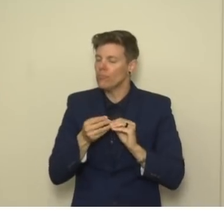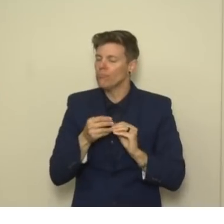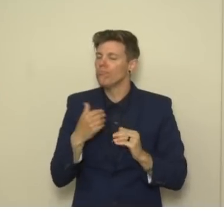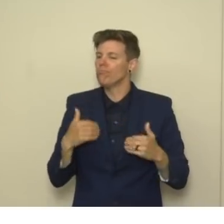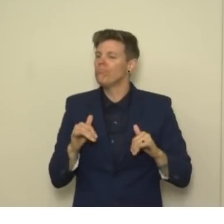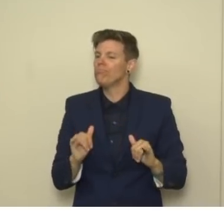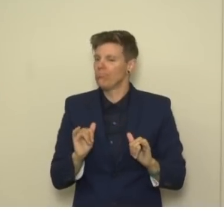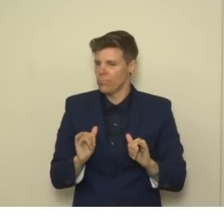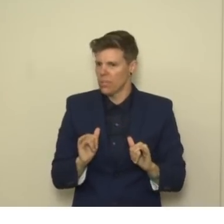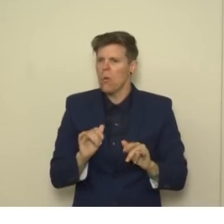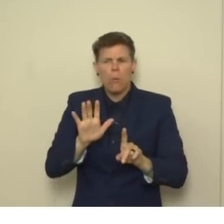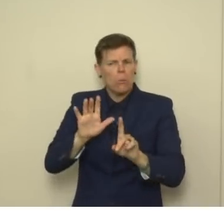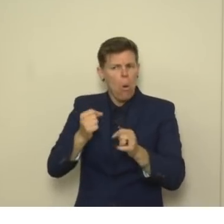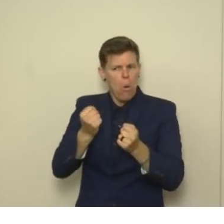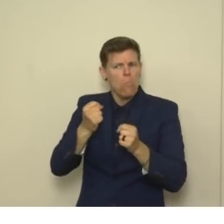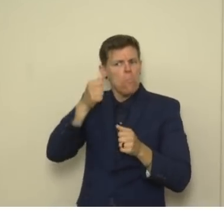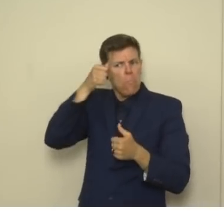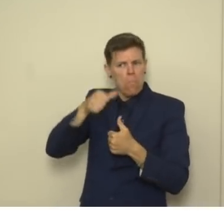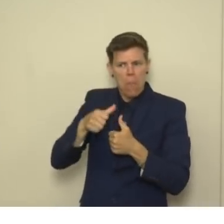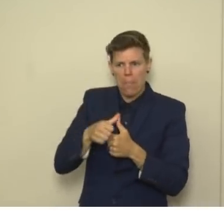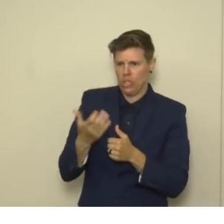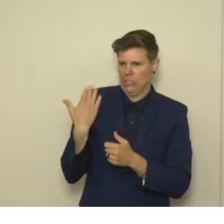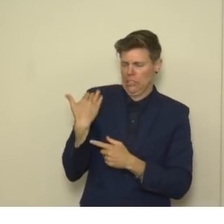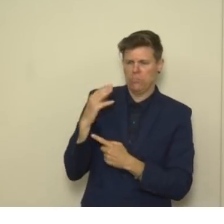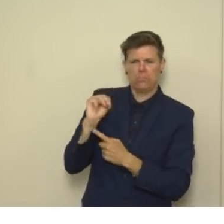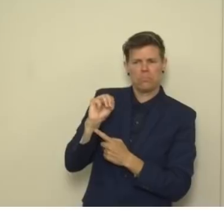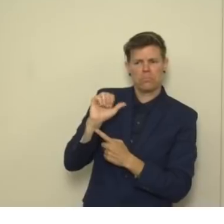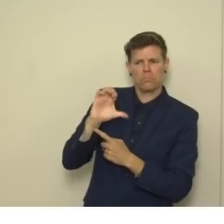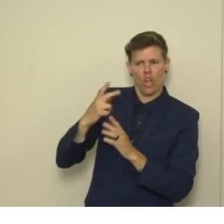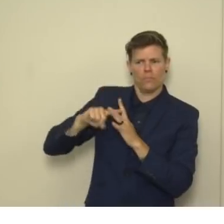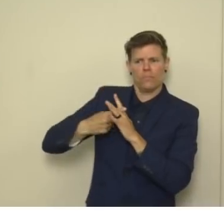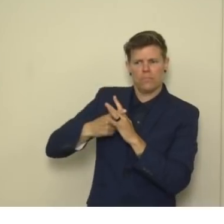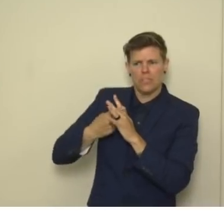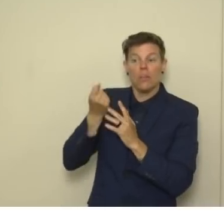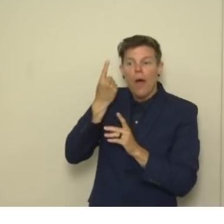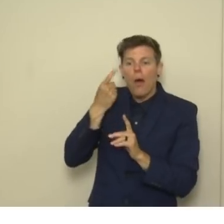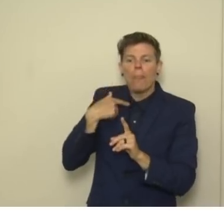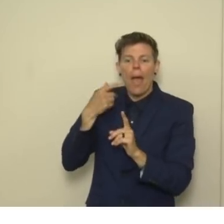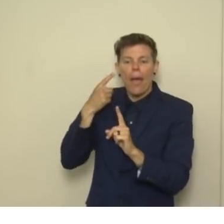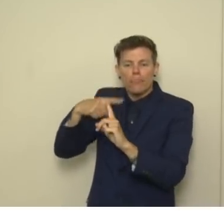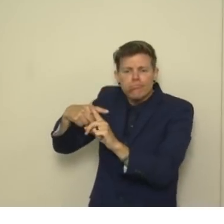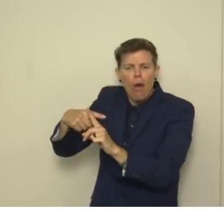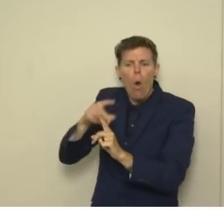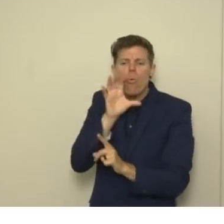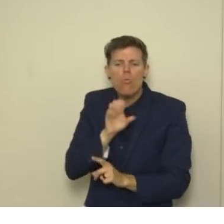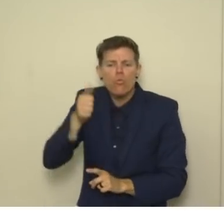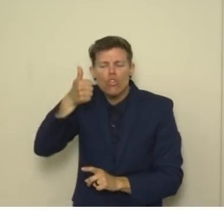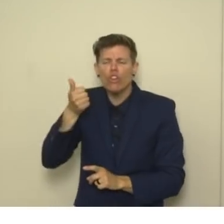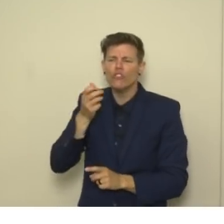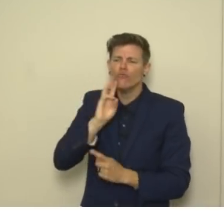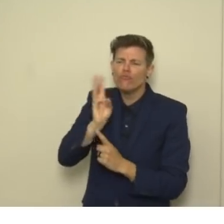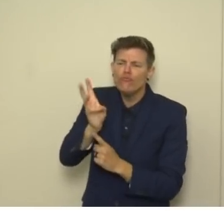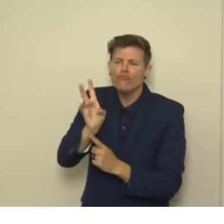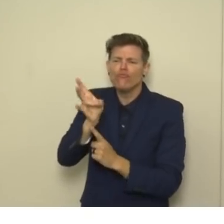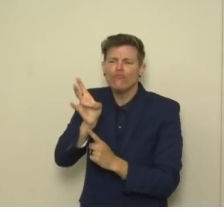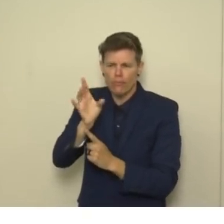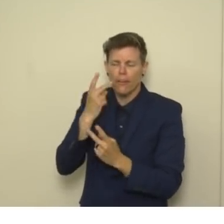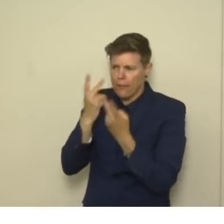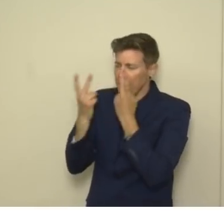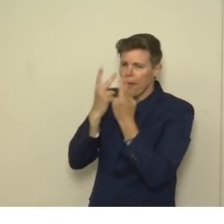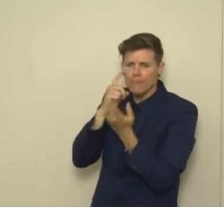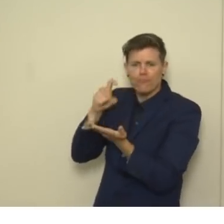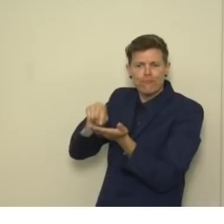will all remember that a lot of older people had the disease, and they predominantly were the cases we're seeing. Now, if you